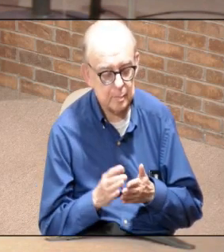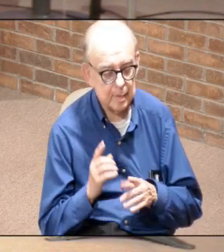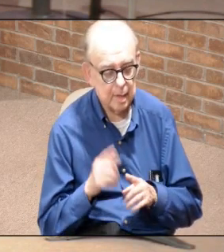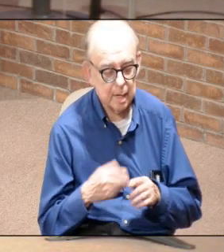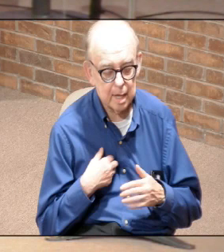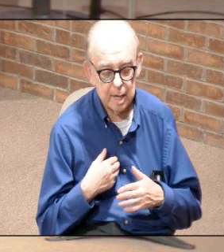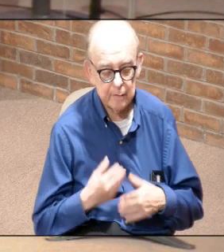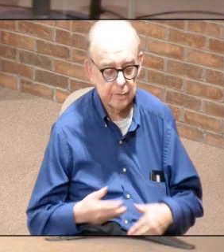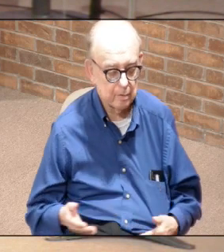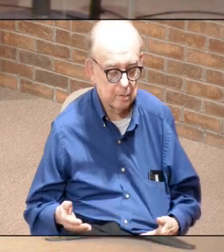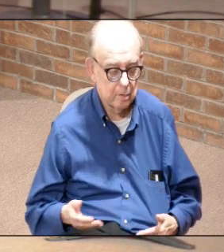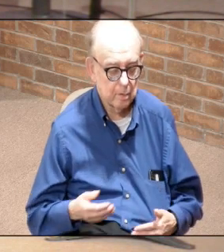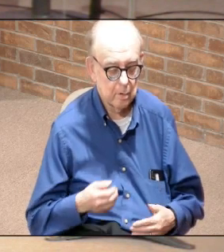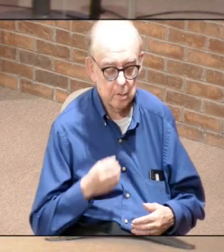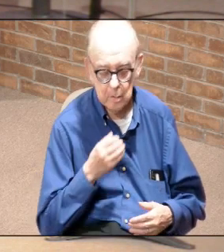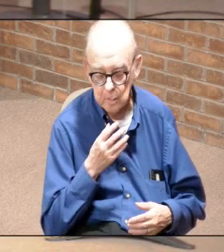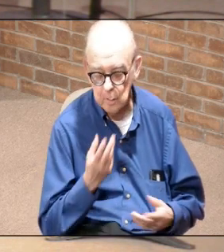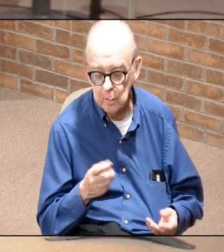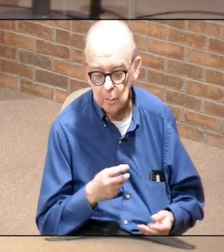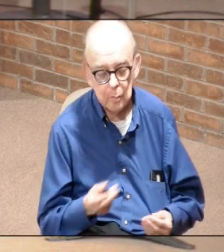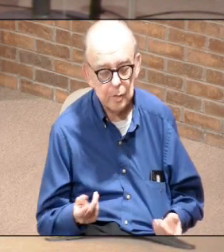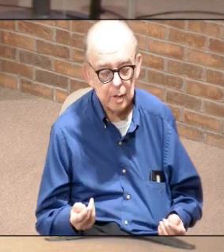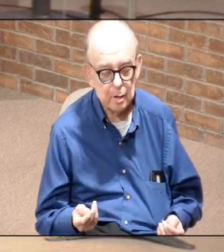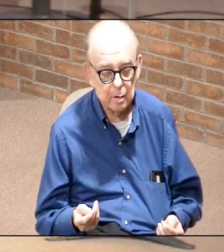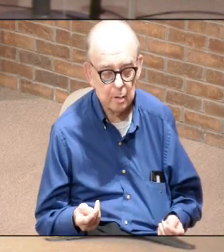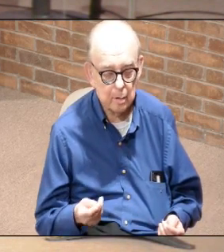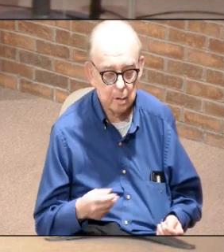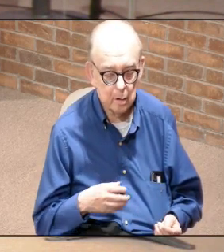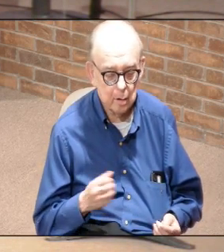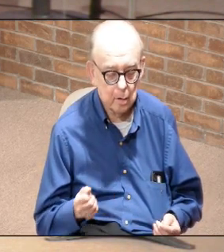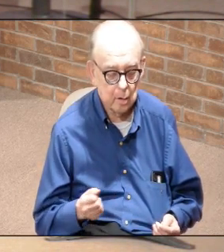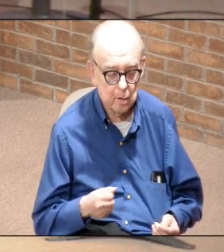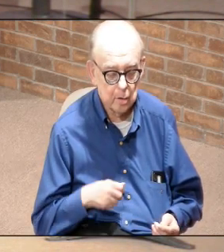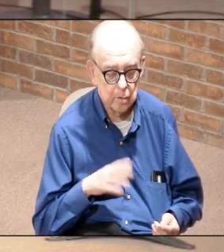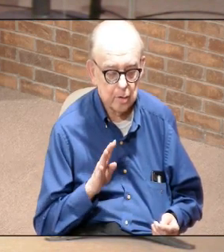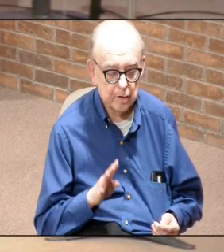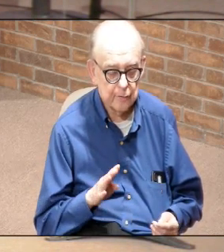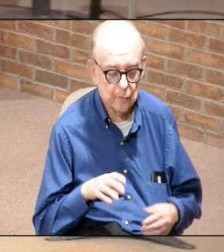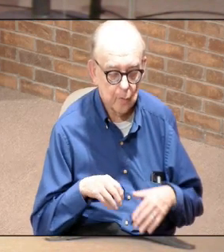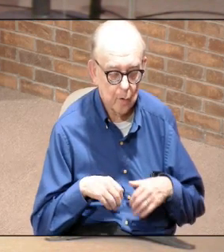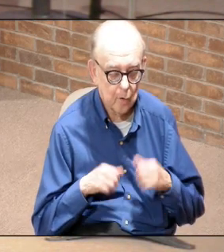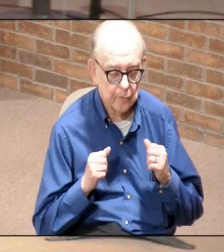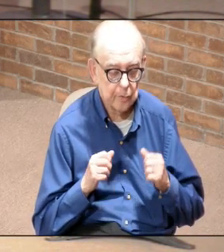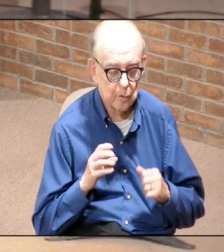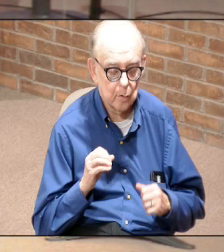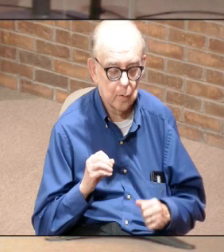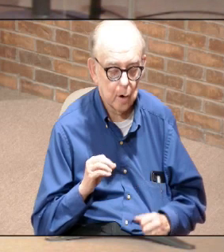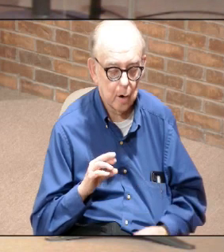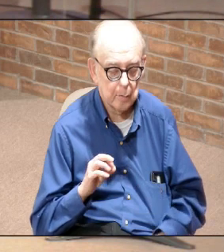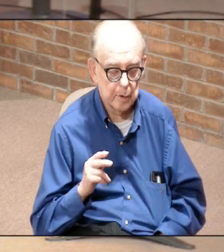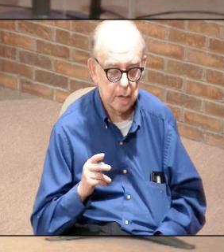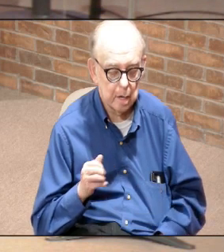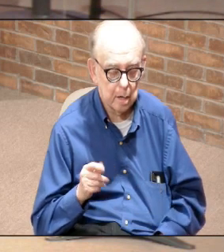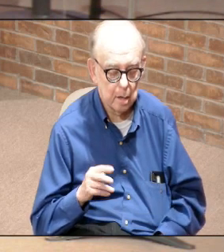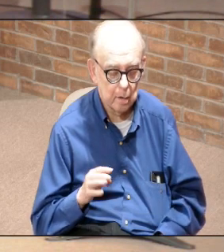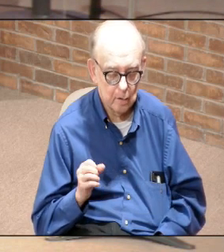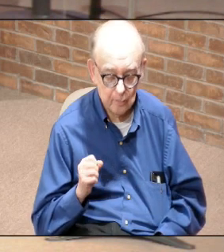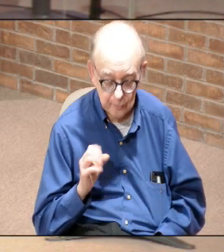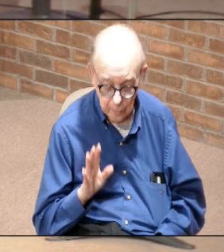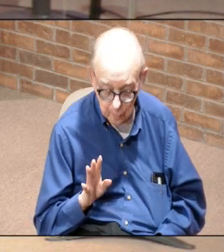children. So you know what they did? They took in 4 orphans, boys.